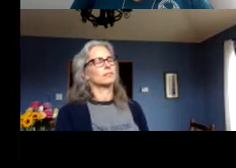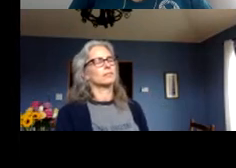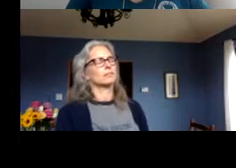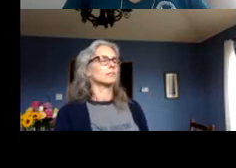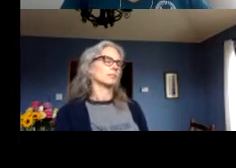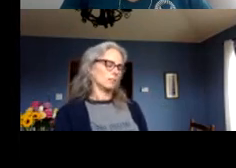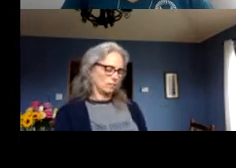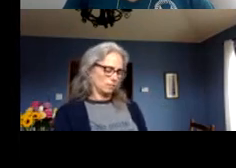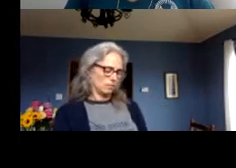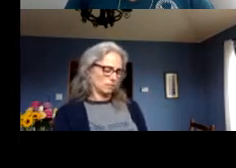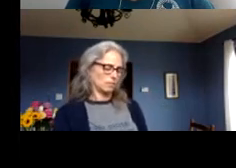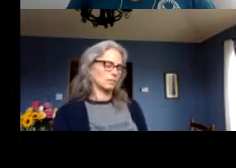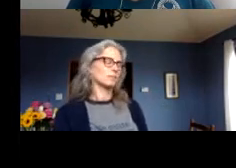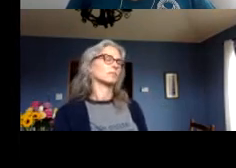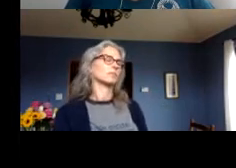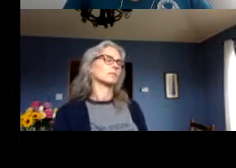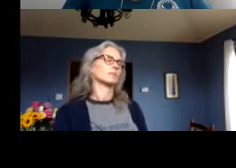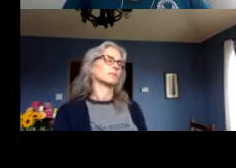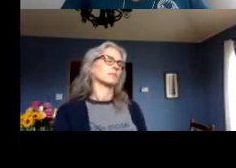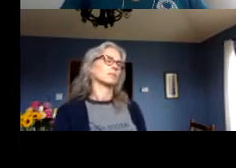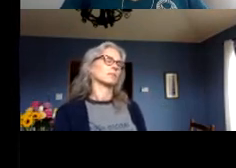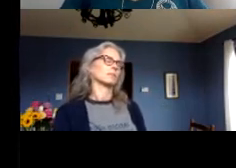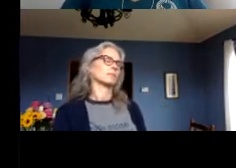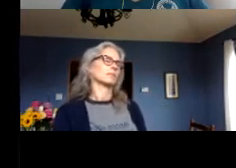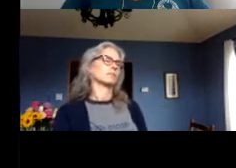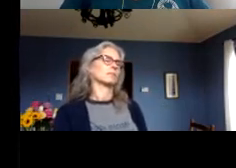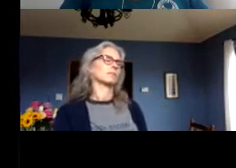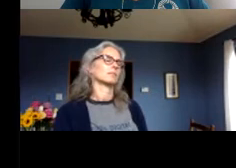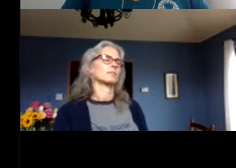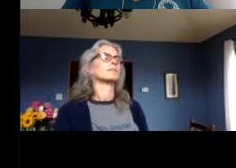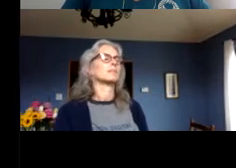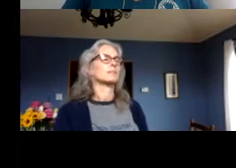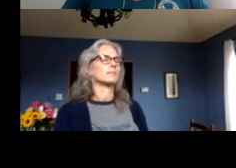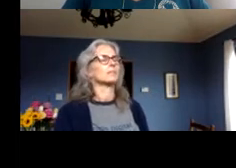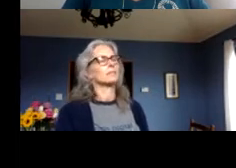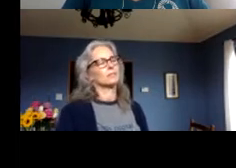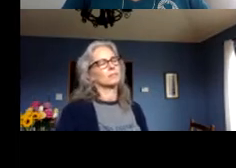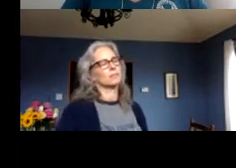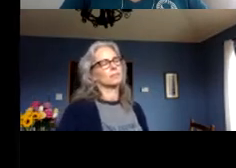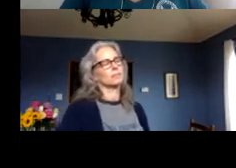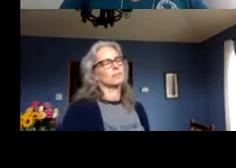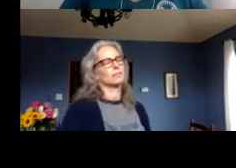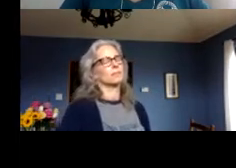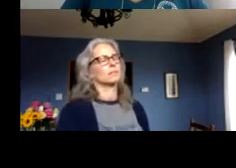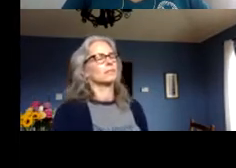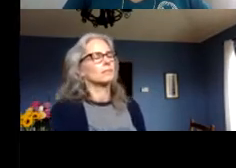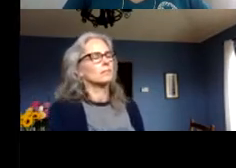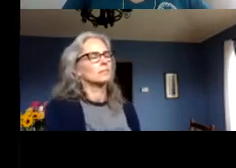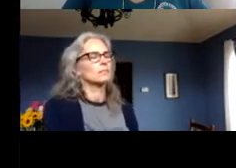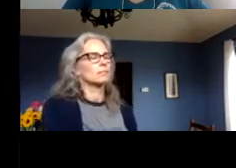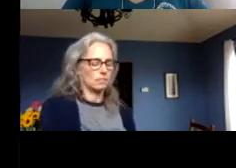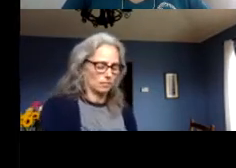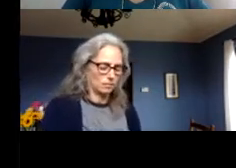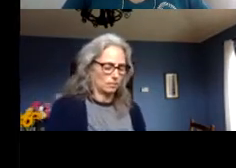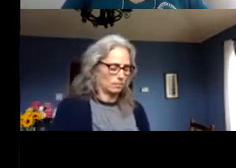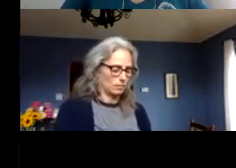all of your stuff. And the first thing you want to add are topics. So topics organize your page. And so you can see here